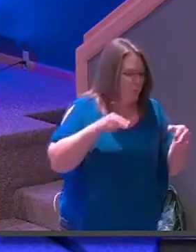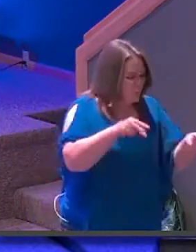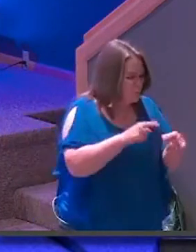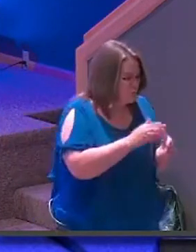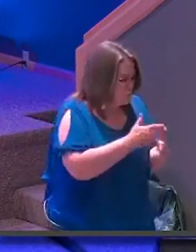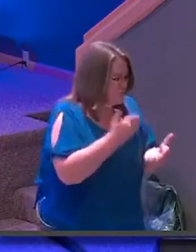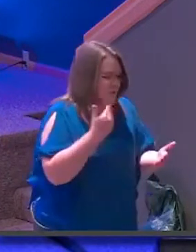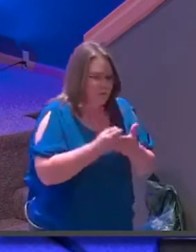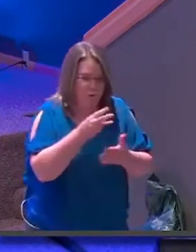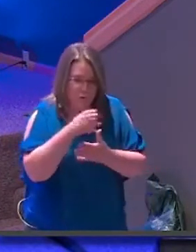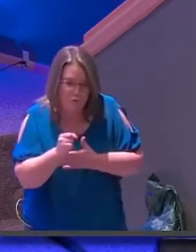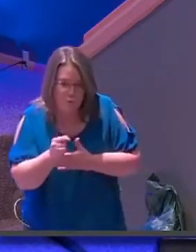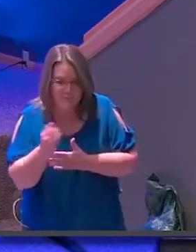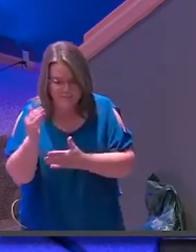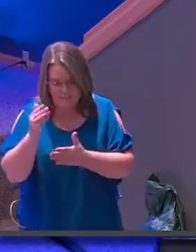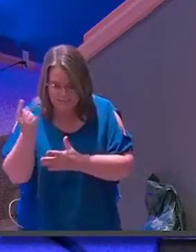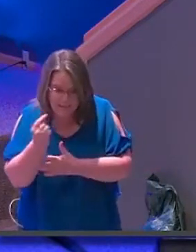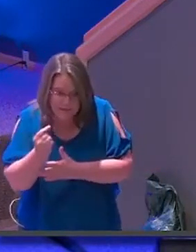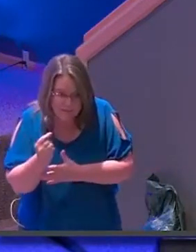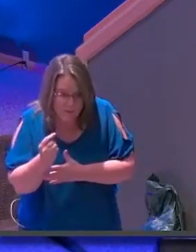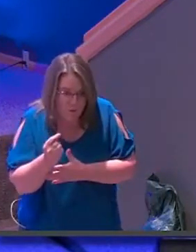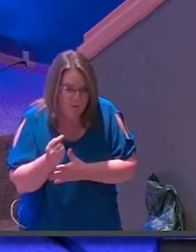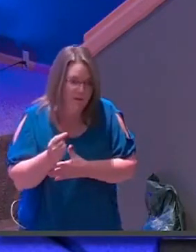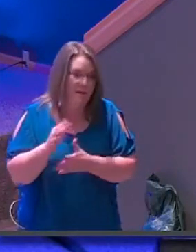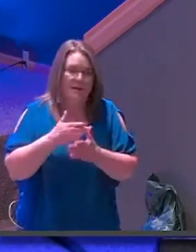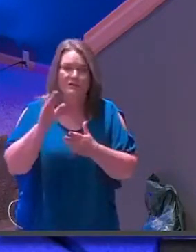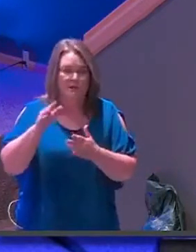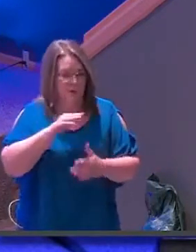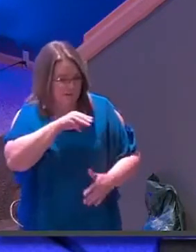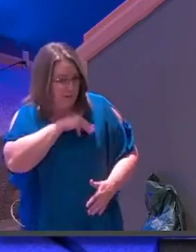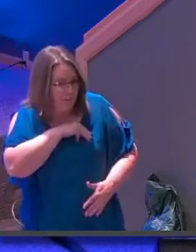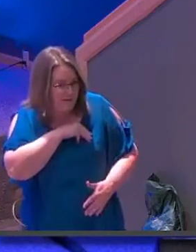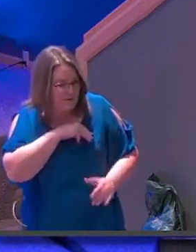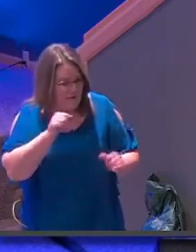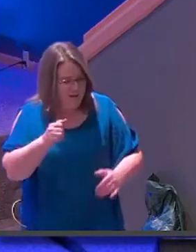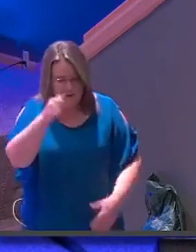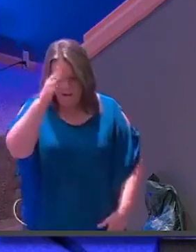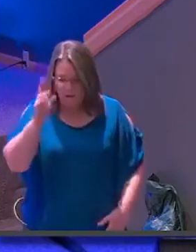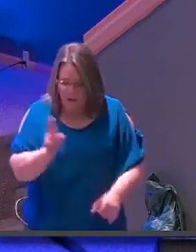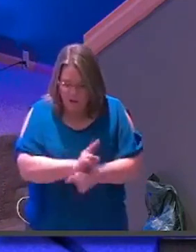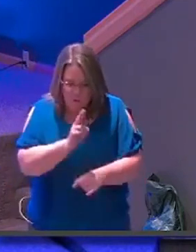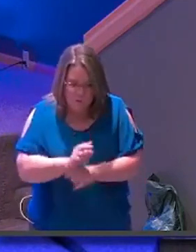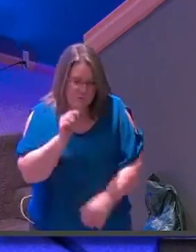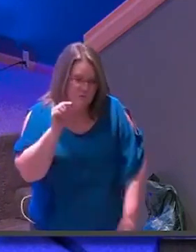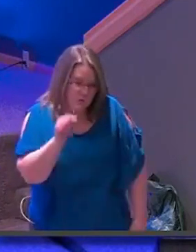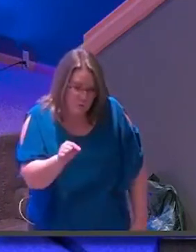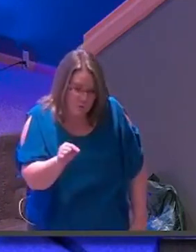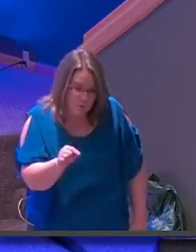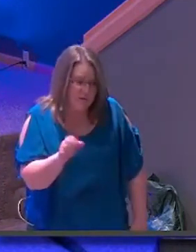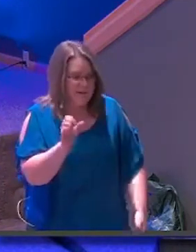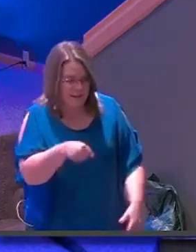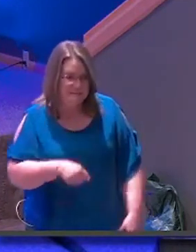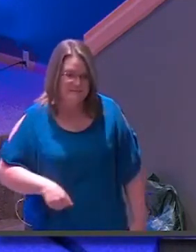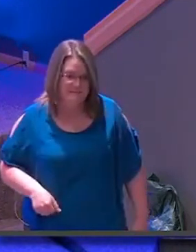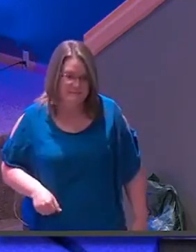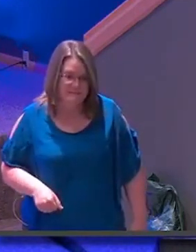share the testimony, share in his mission. Can God use you? Absolutely.